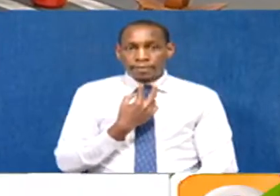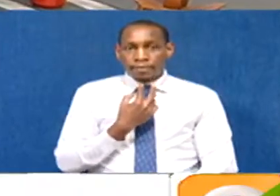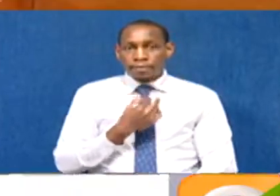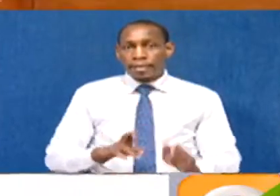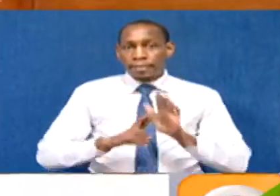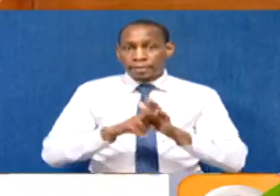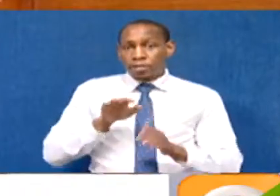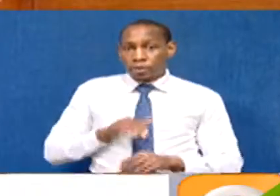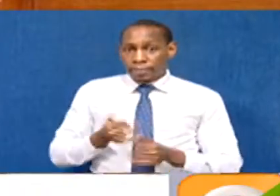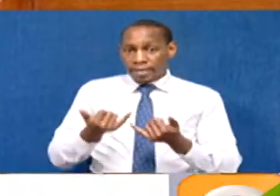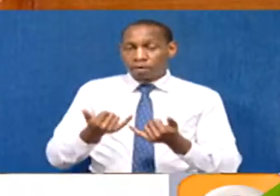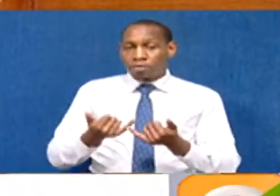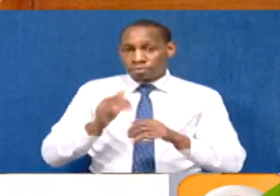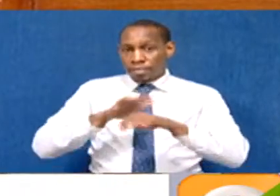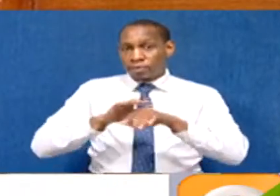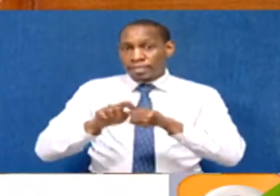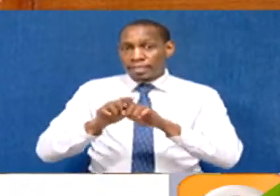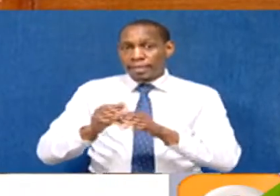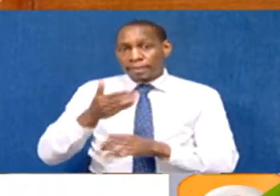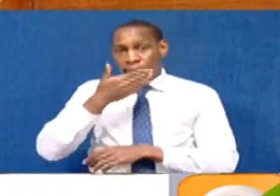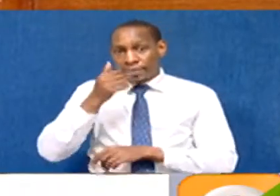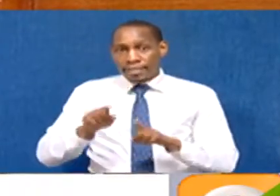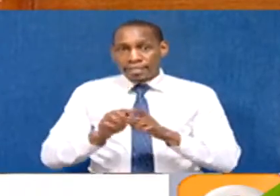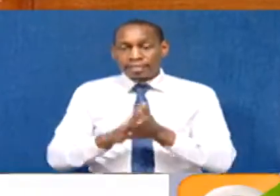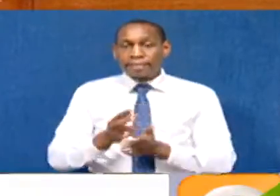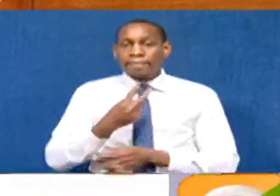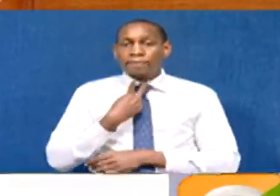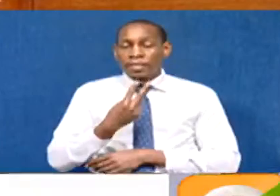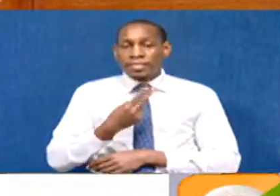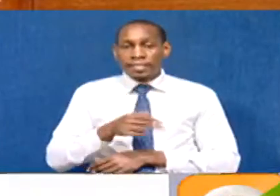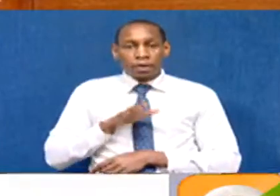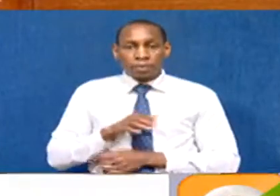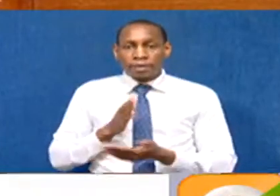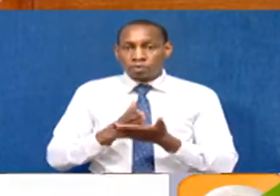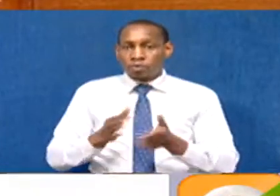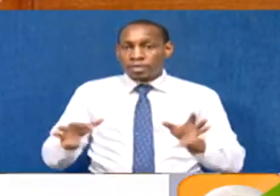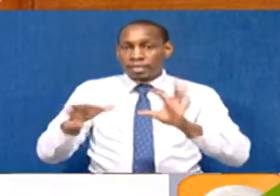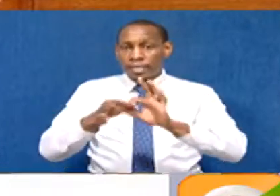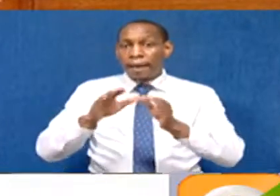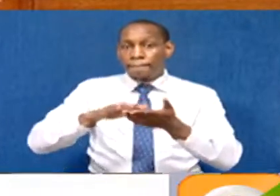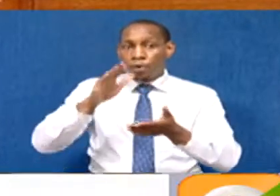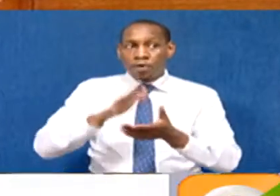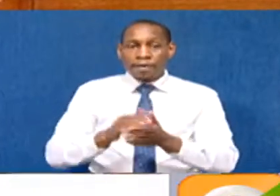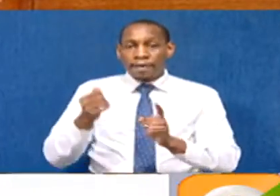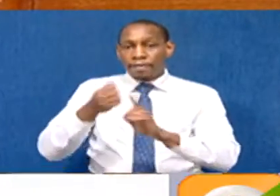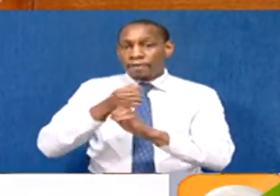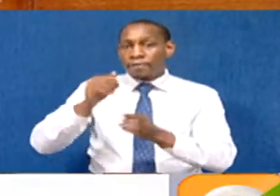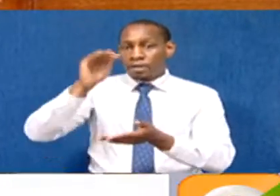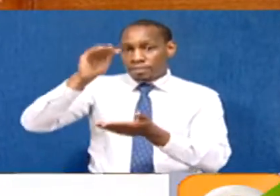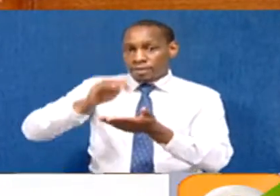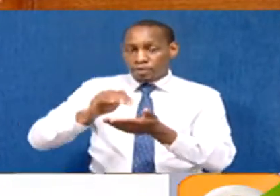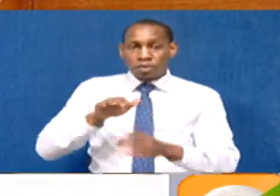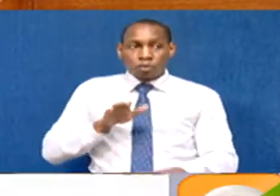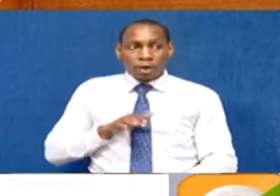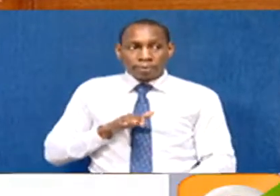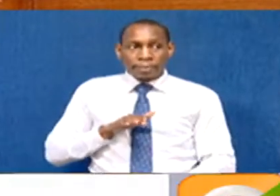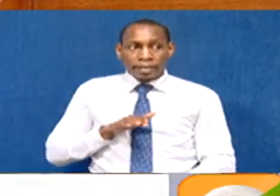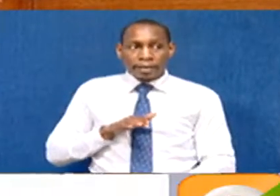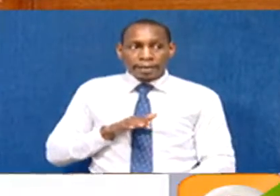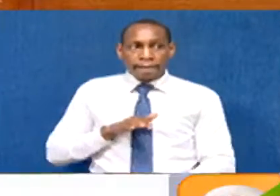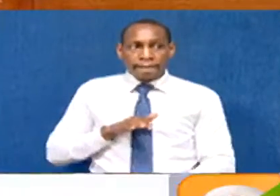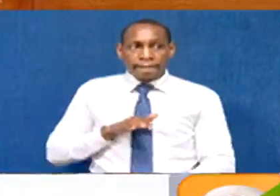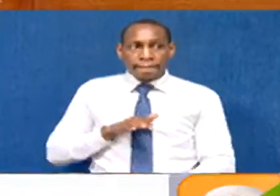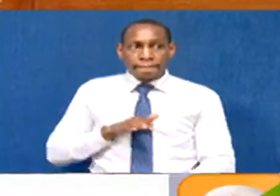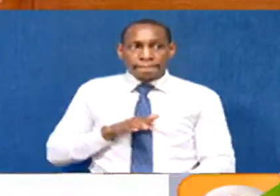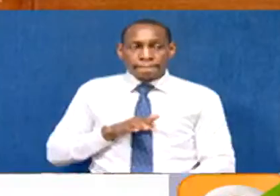It's different. I think it is more reconciliatory. There is less violence in women